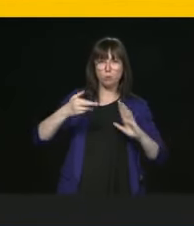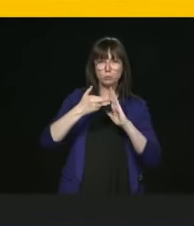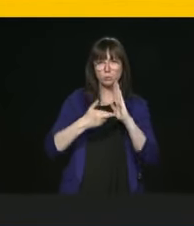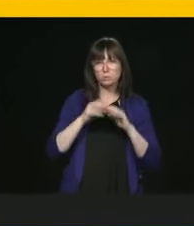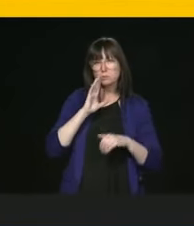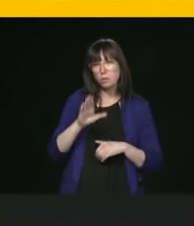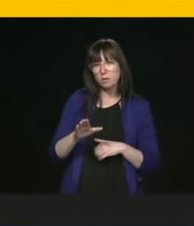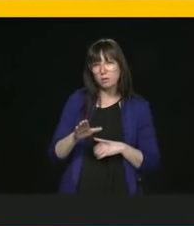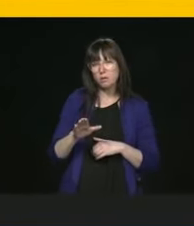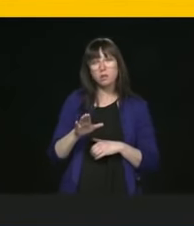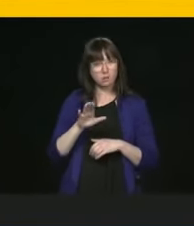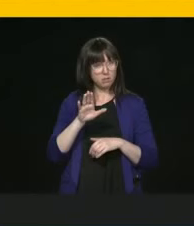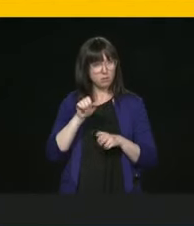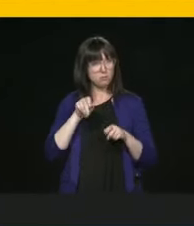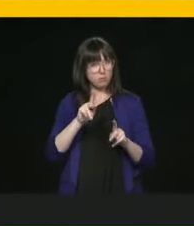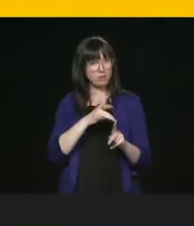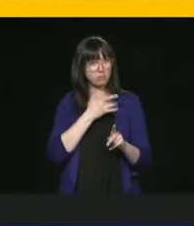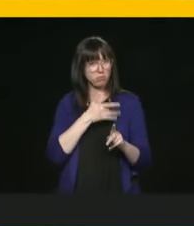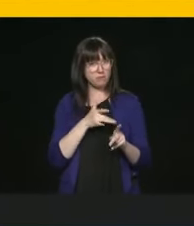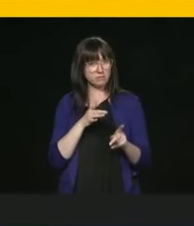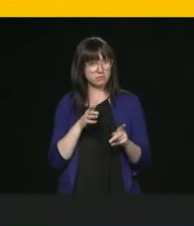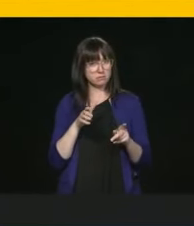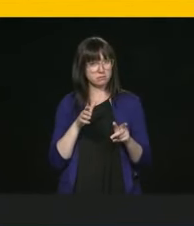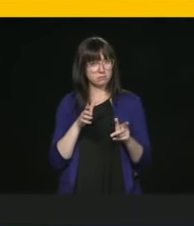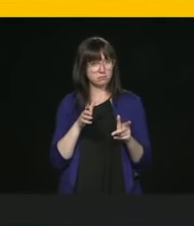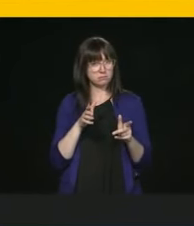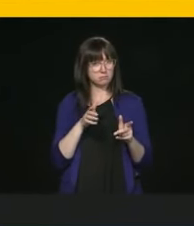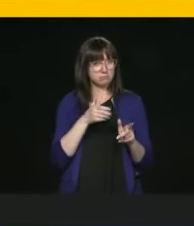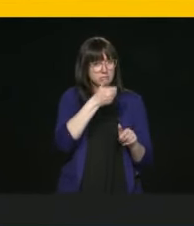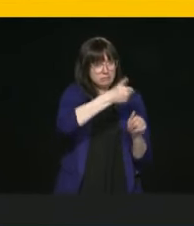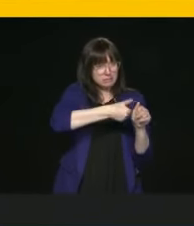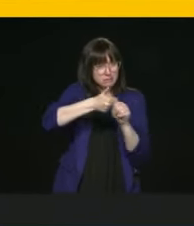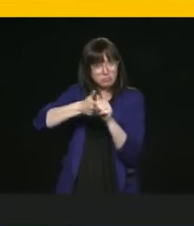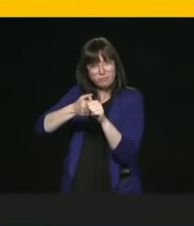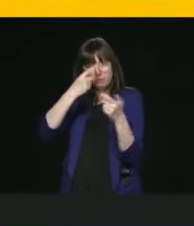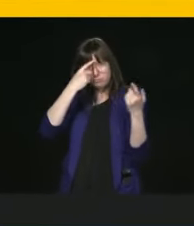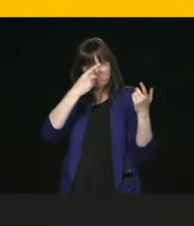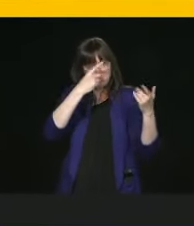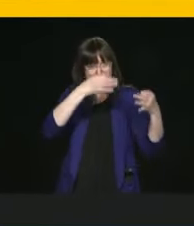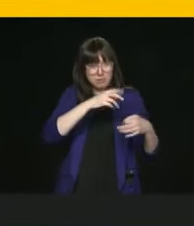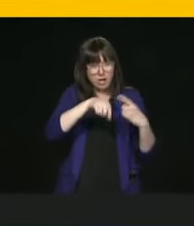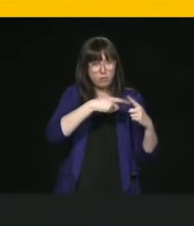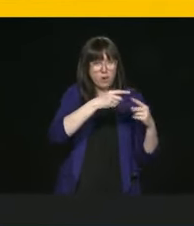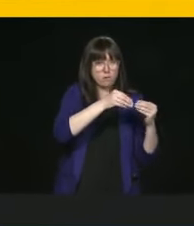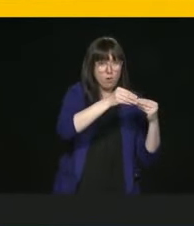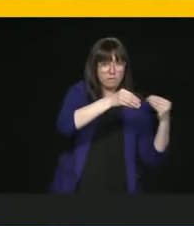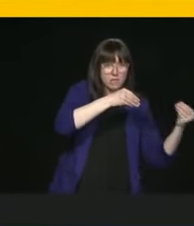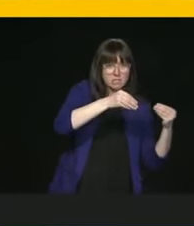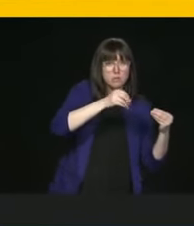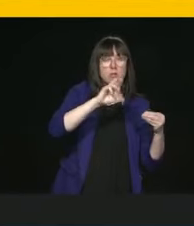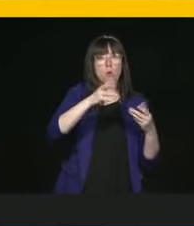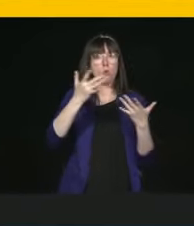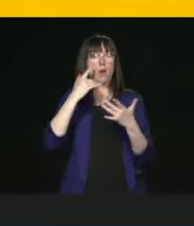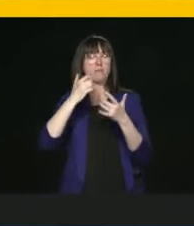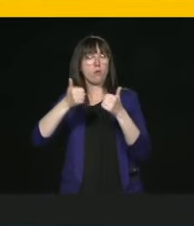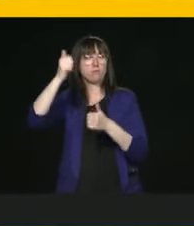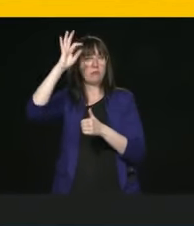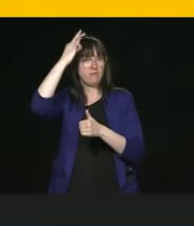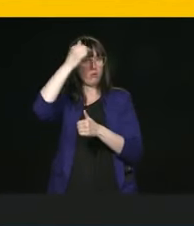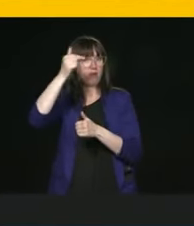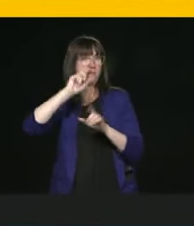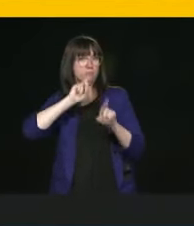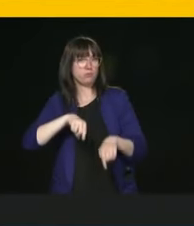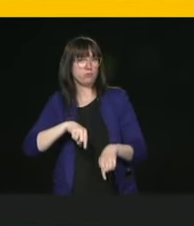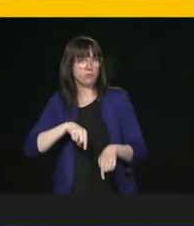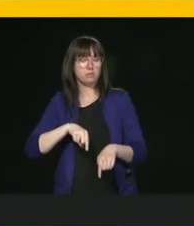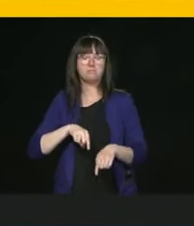make the decision on reopening, or will the federal government need to give a green light? I think Canadians understand that what we are